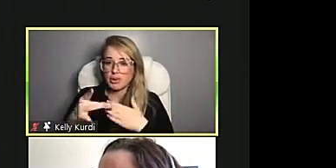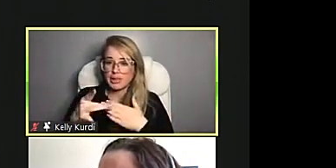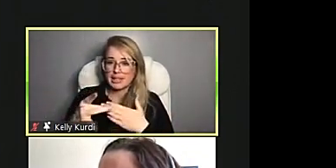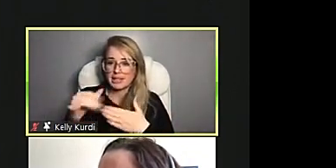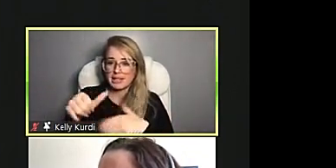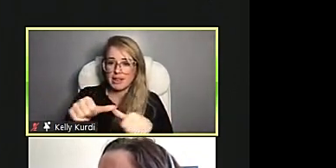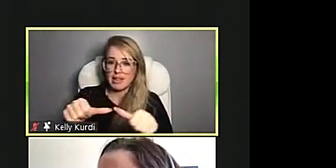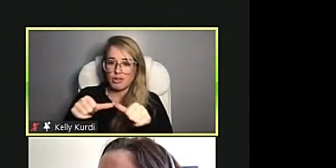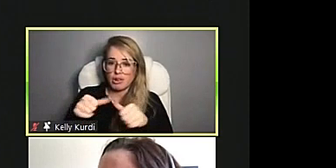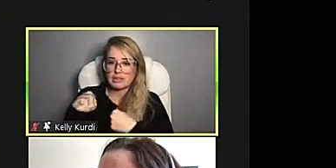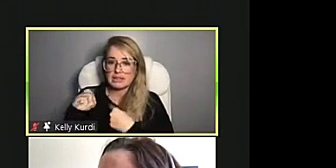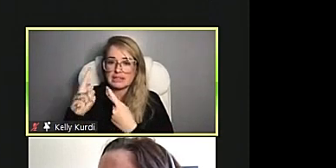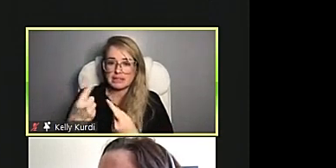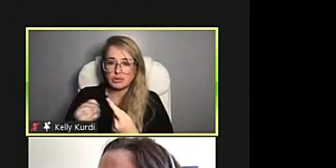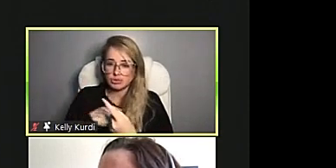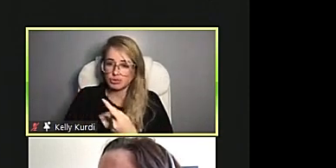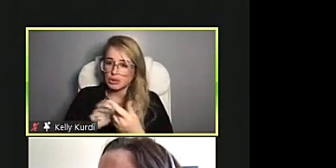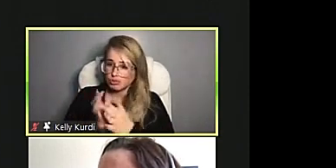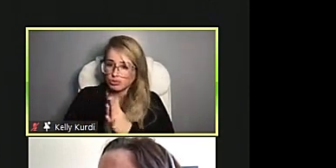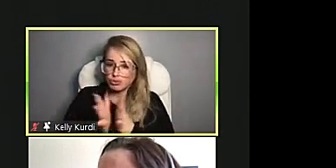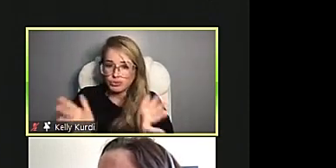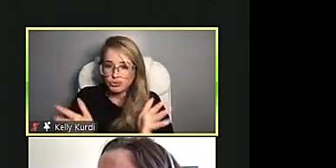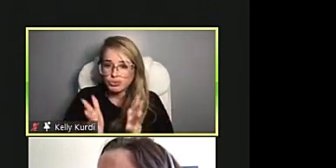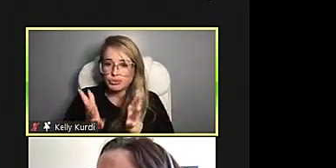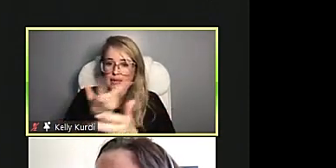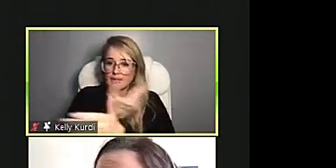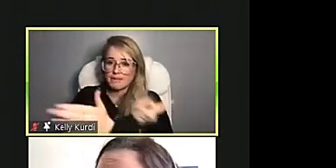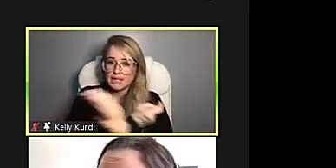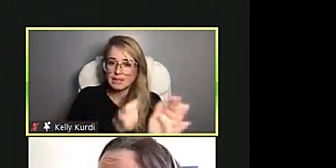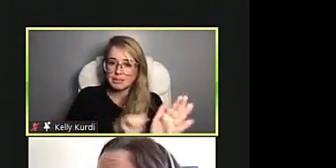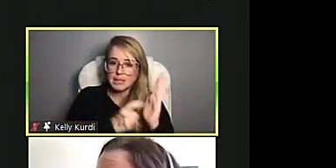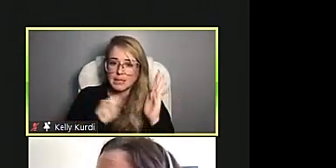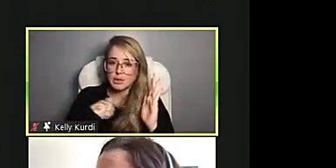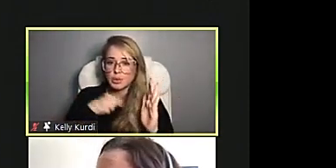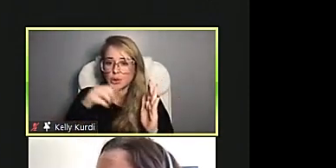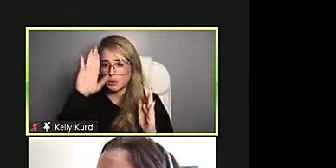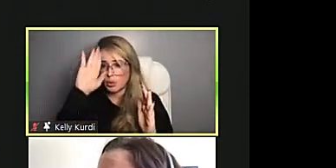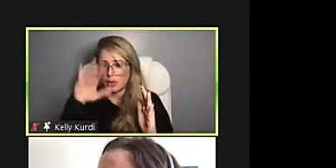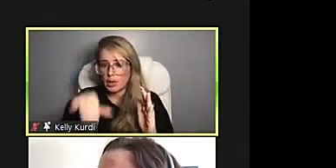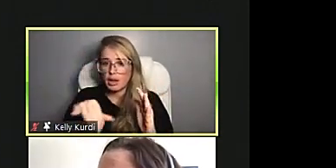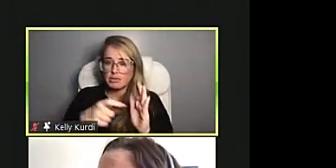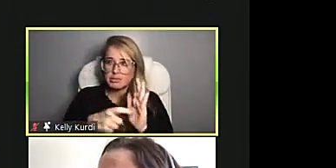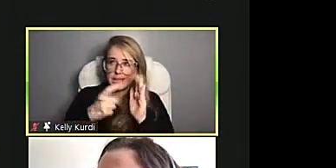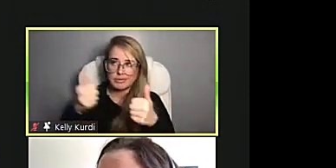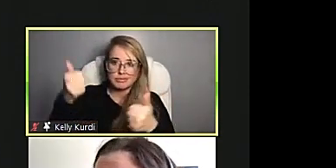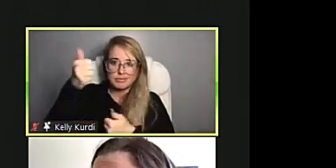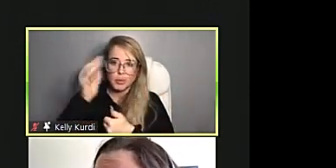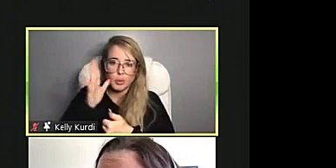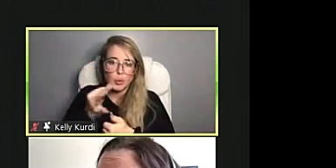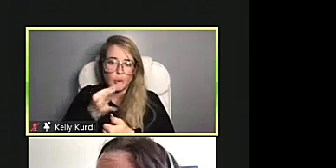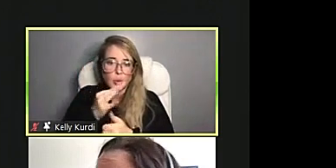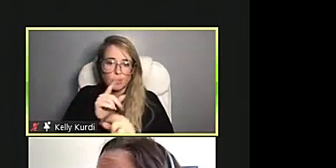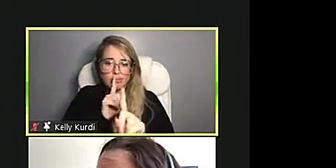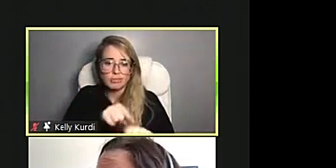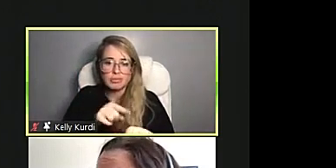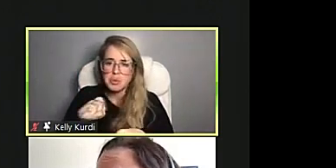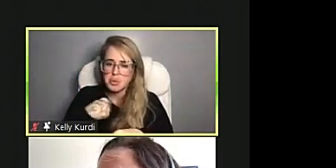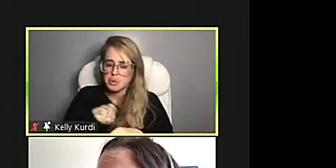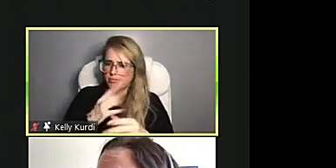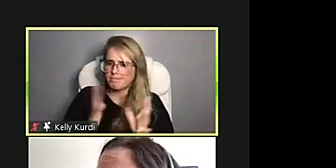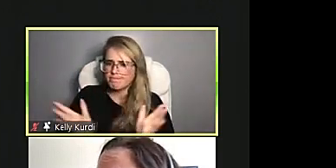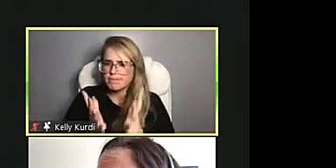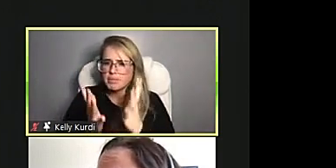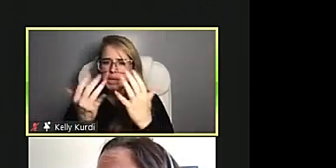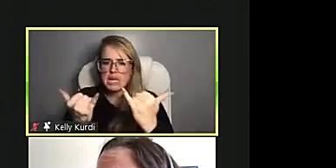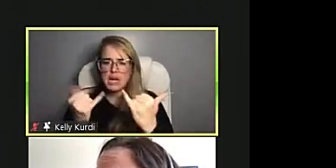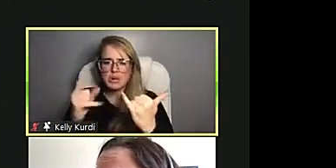area with our vaccine mandate. We knew that the Fed mandate was coming. We need to dig a little bit deeper